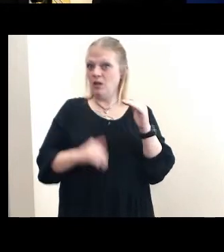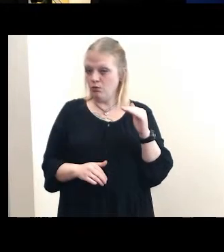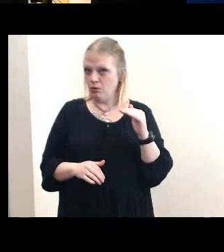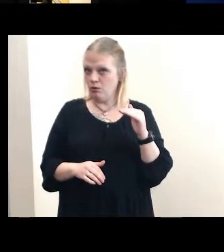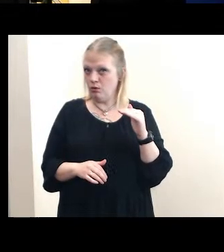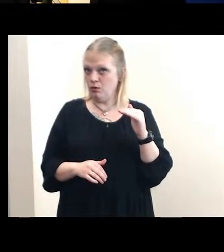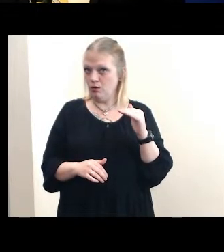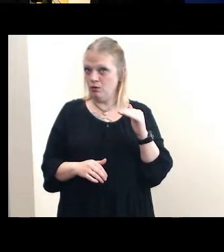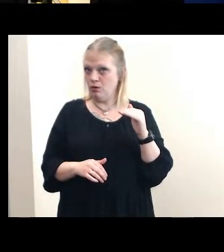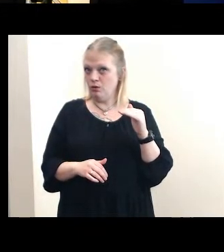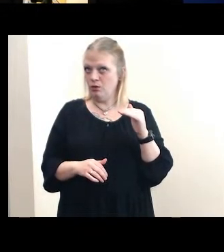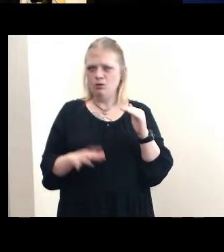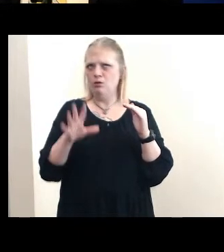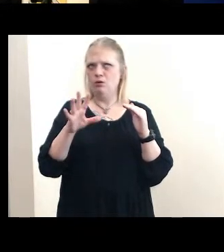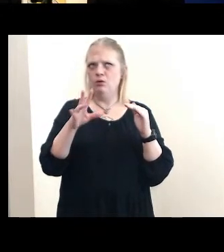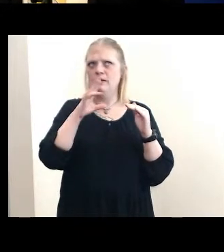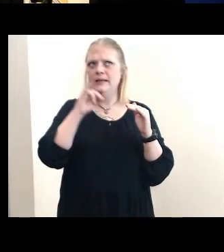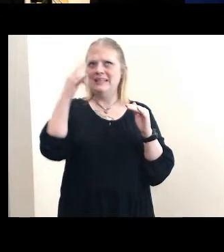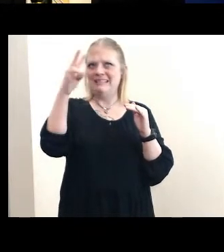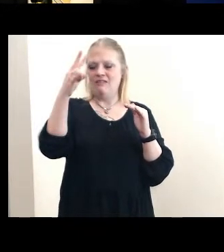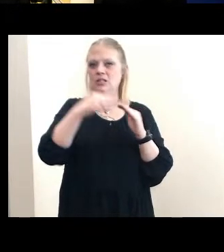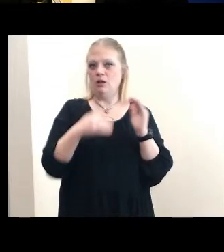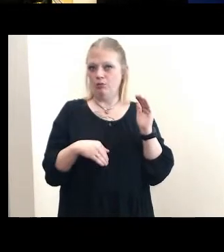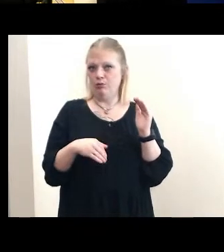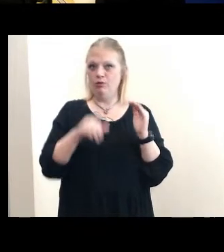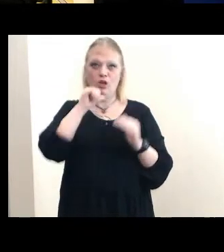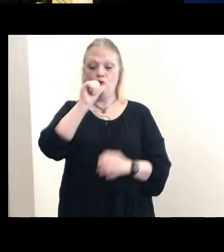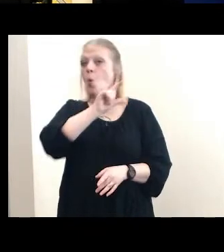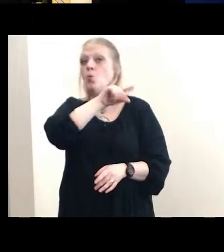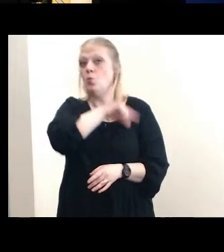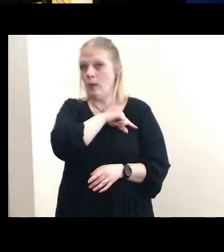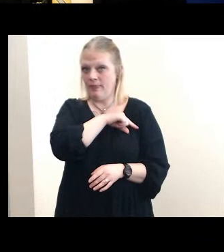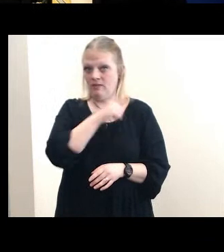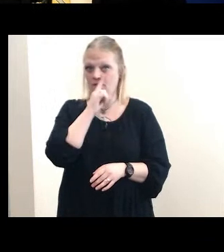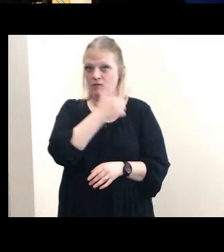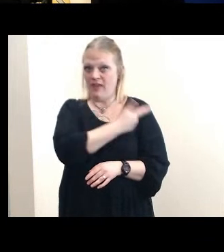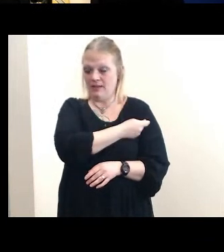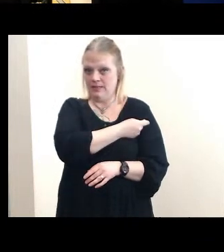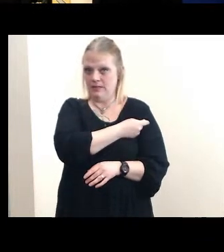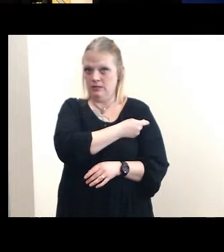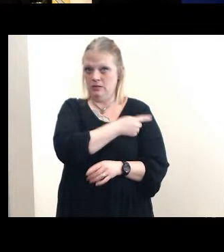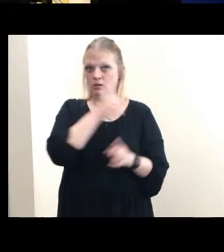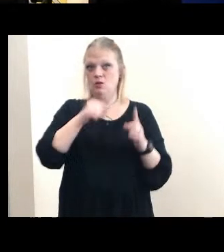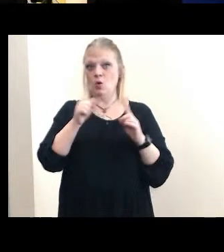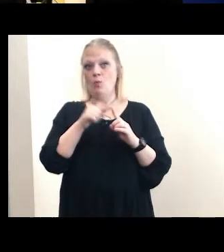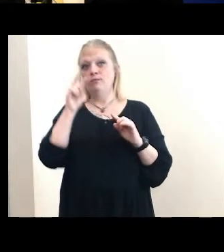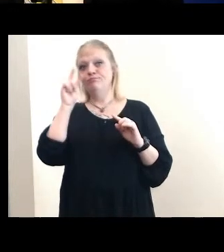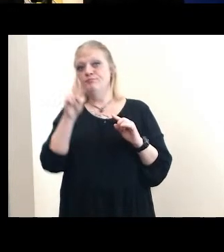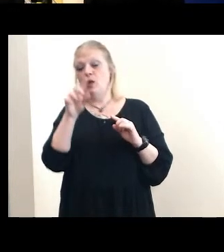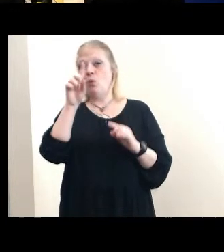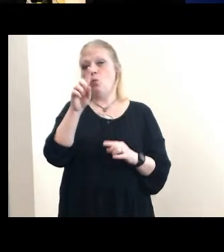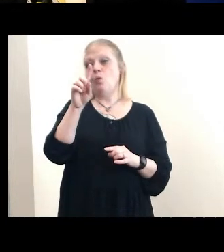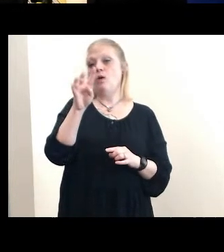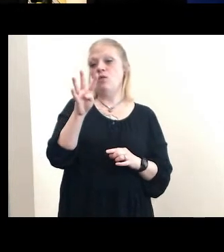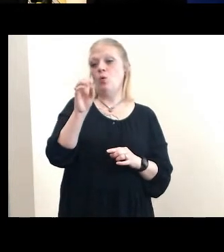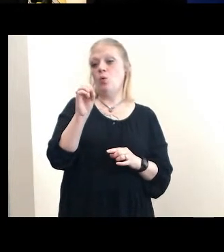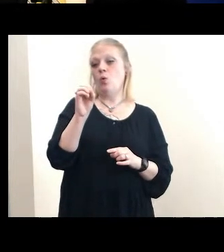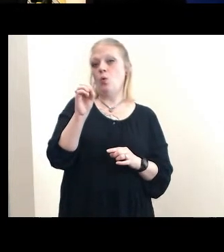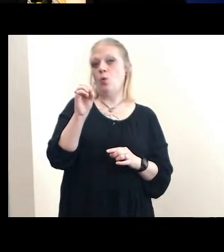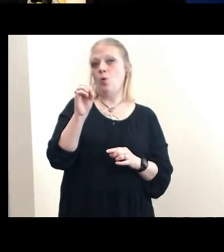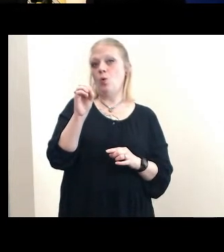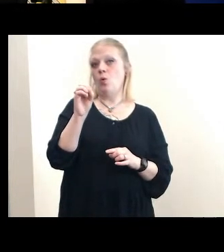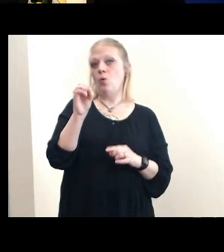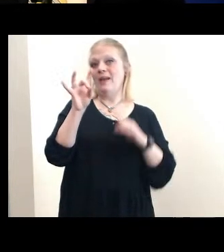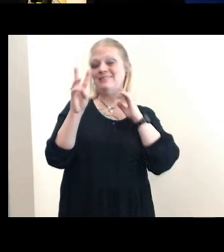who don't, or 17 and under, I should say, who do not qualify. So when you look at the 14068 Amherst-Gettsville